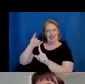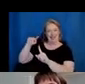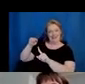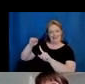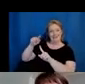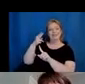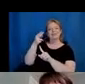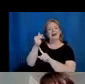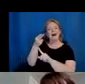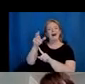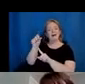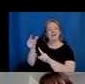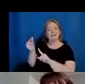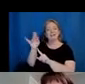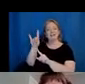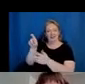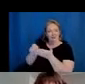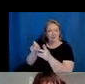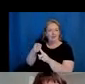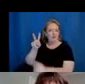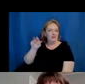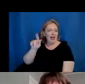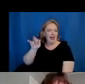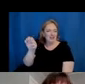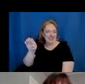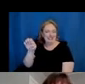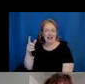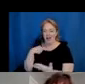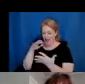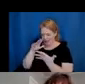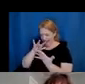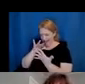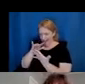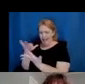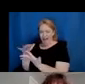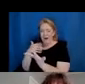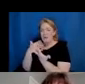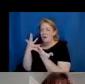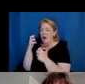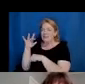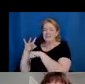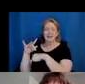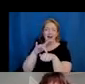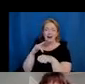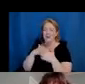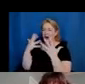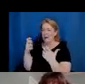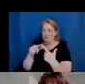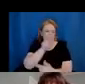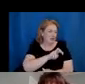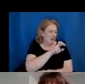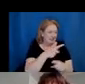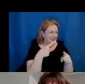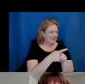Studios, written by Valerie Blint. With a desire to dig deeper into these extraordinary spaces, the virtual road trip was